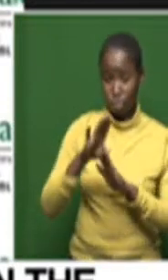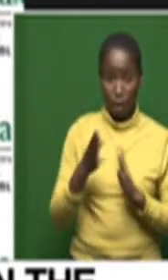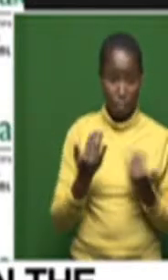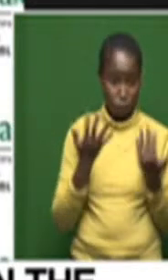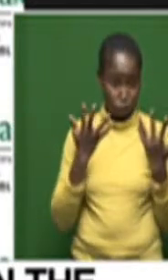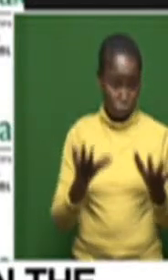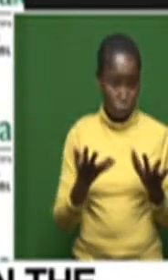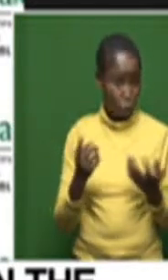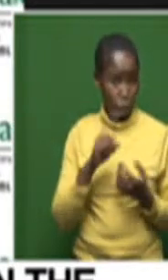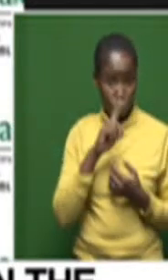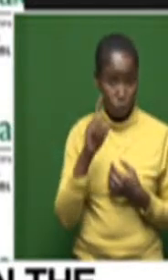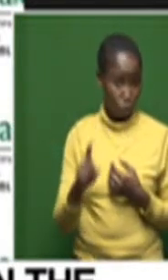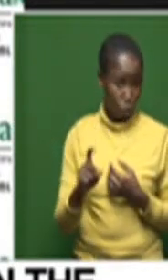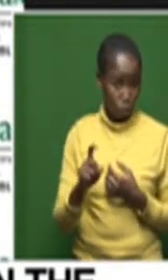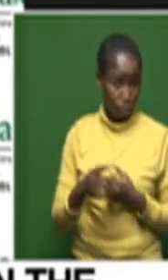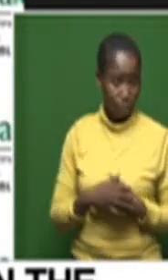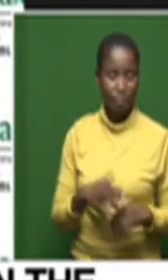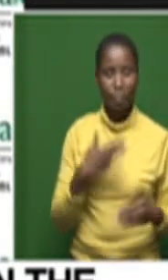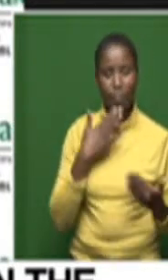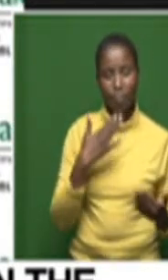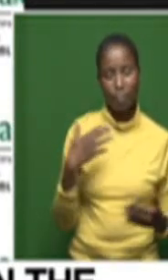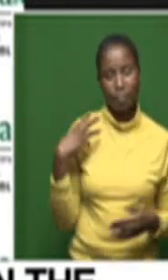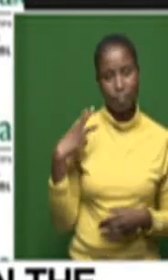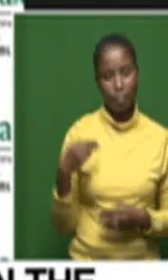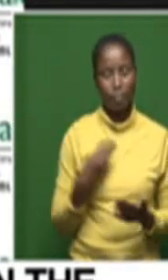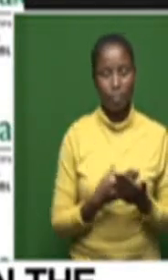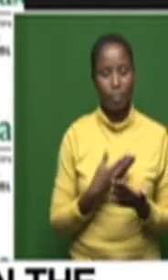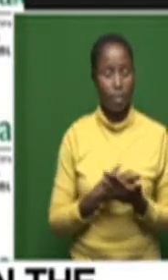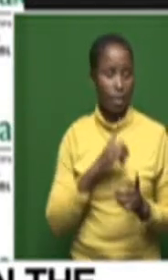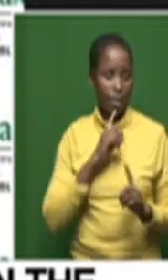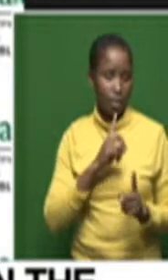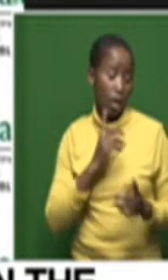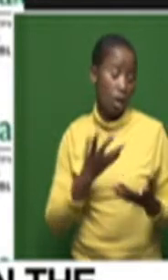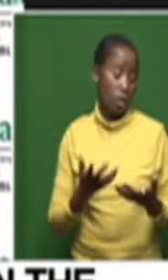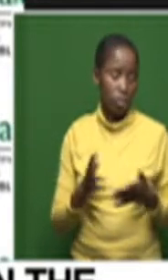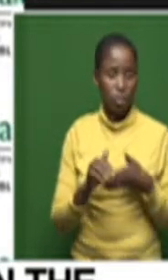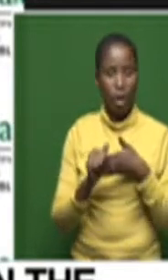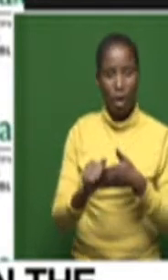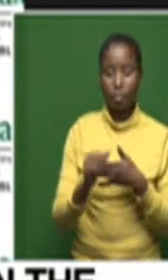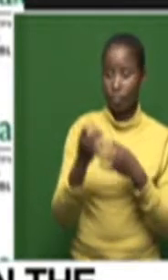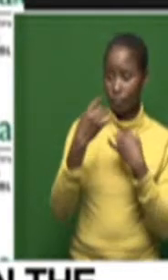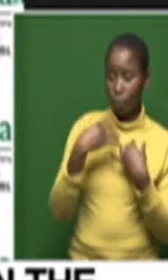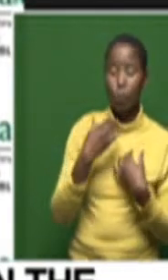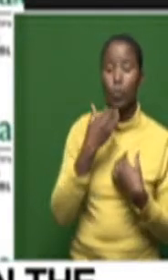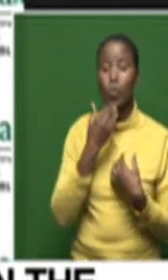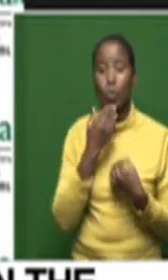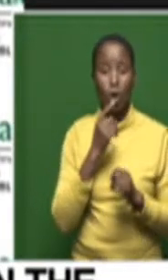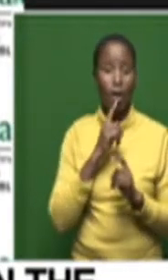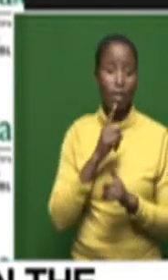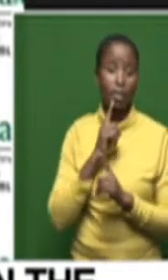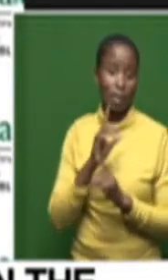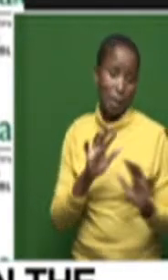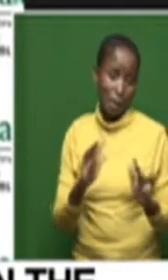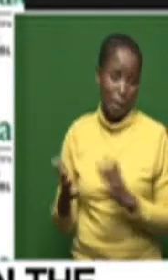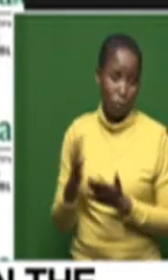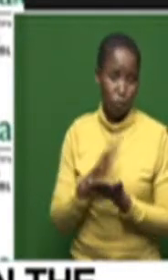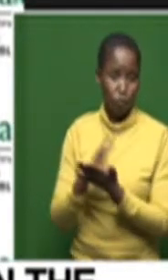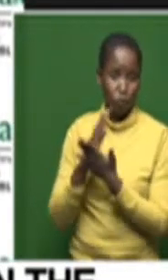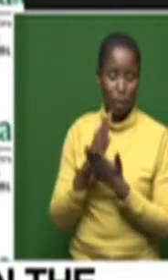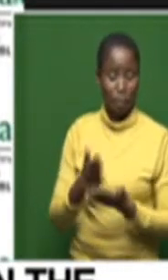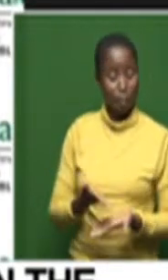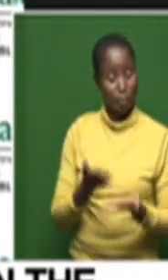concerned? Thanks, Minister. You'll be able to guide us who's going to handle which question. Over to you, Minister.